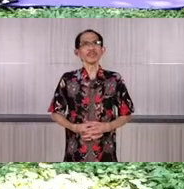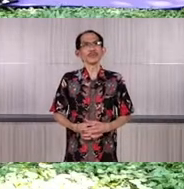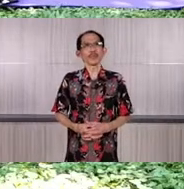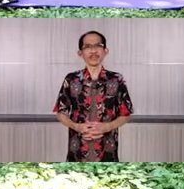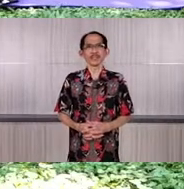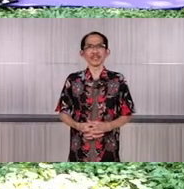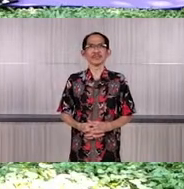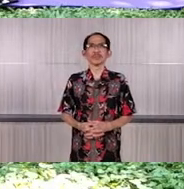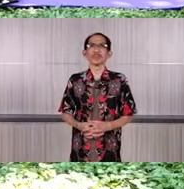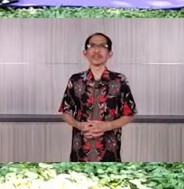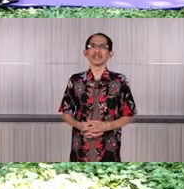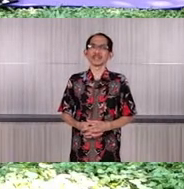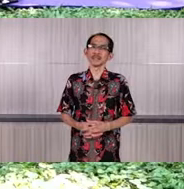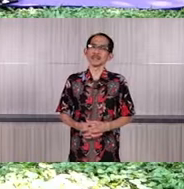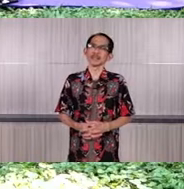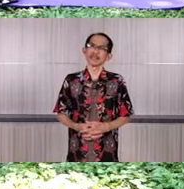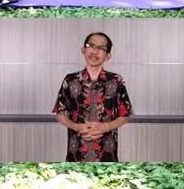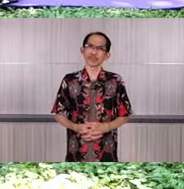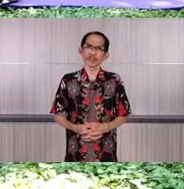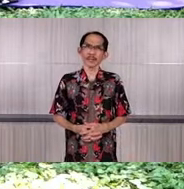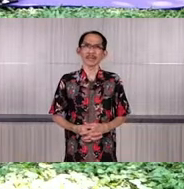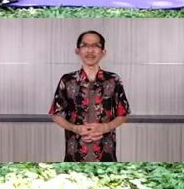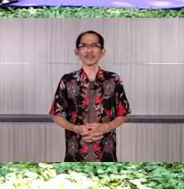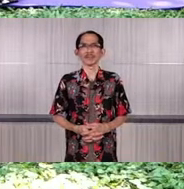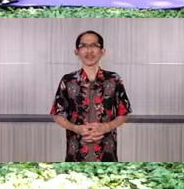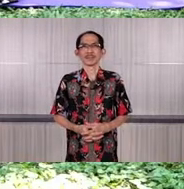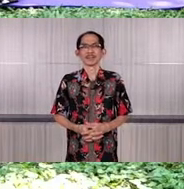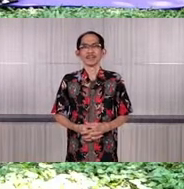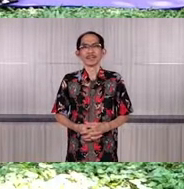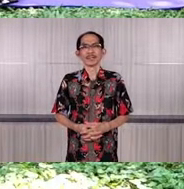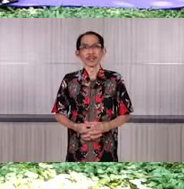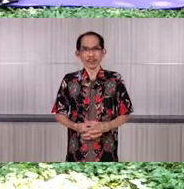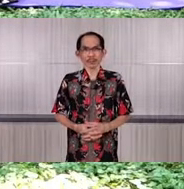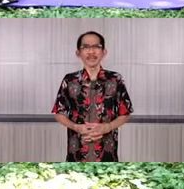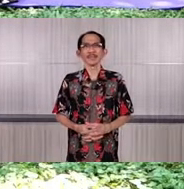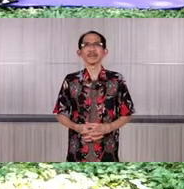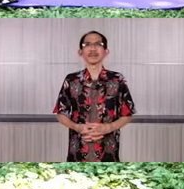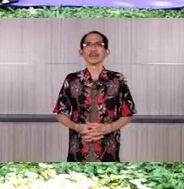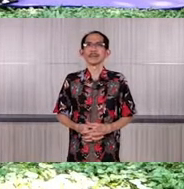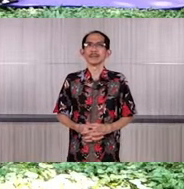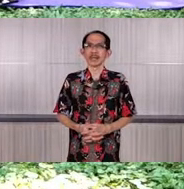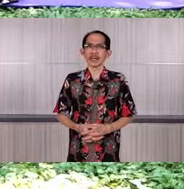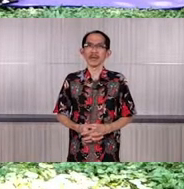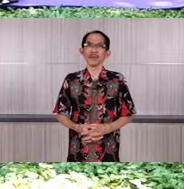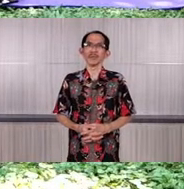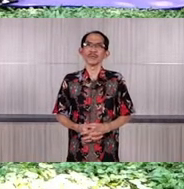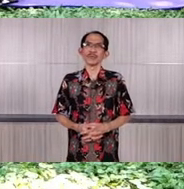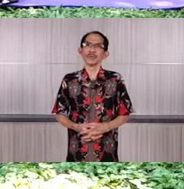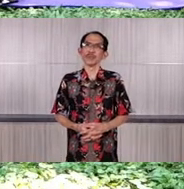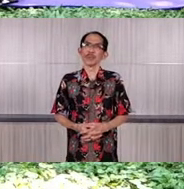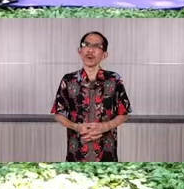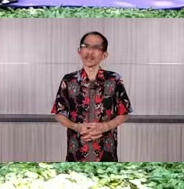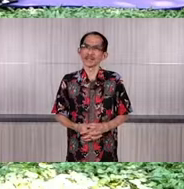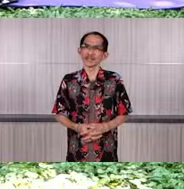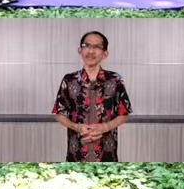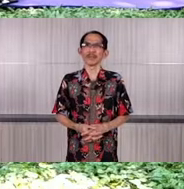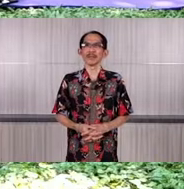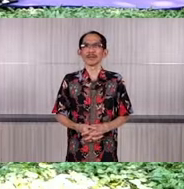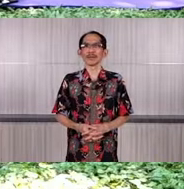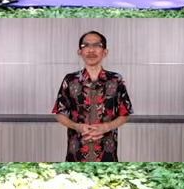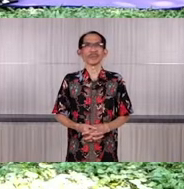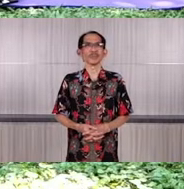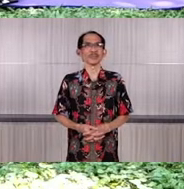Before surfacing from this interior space, notice the gift you are